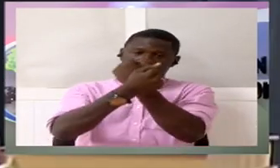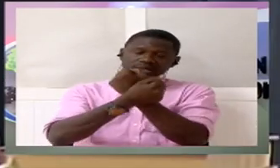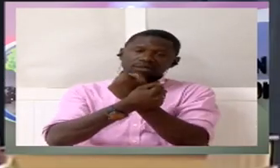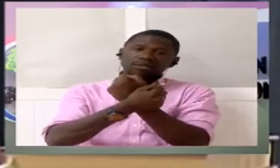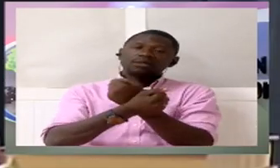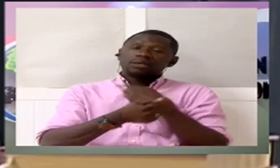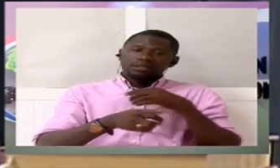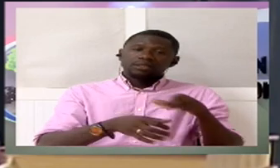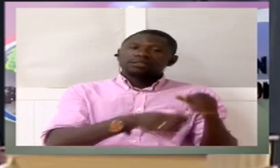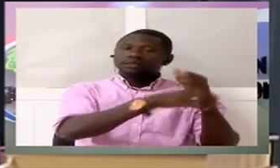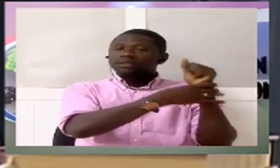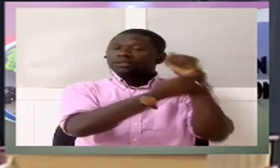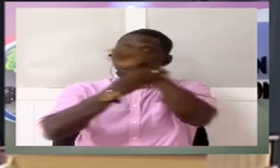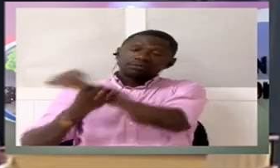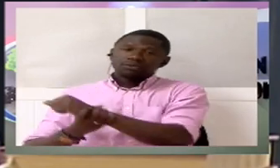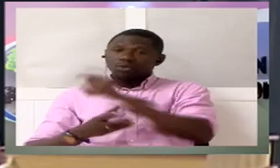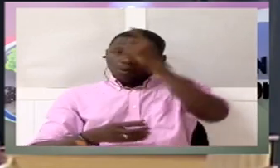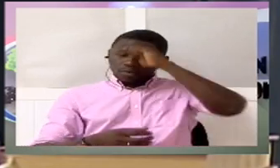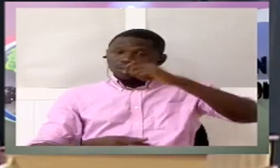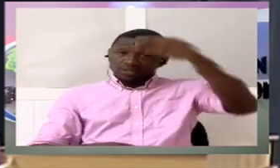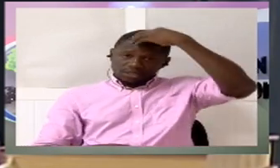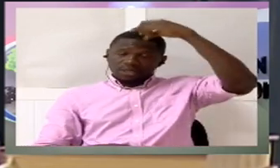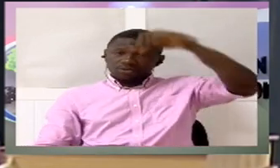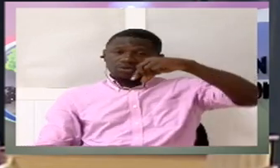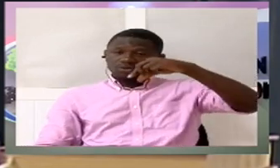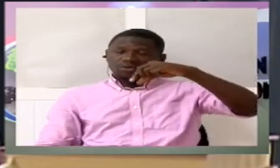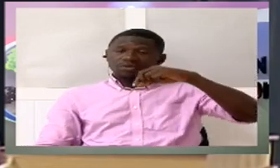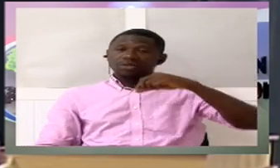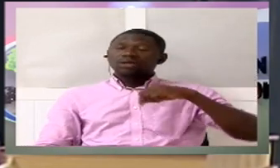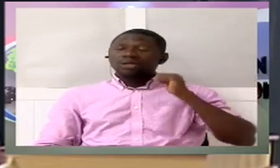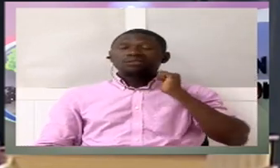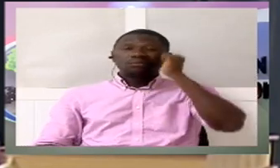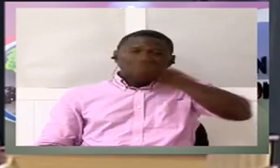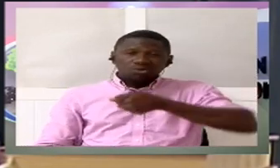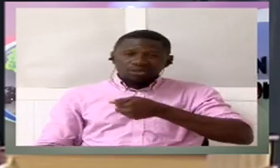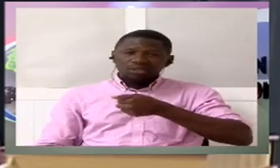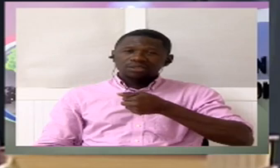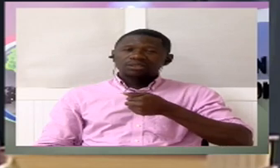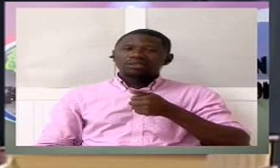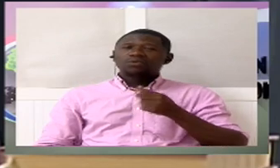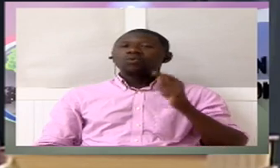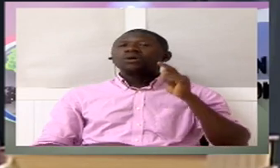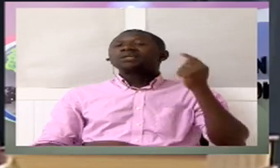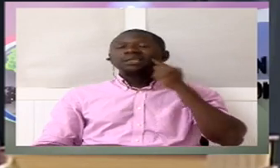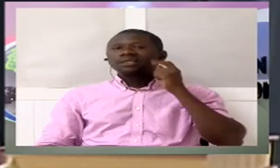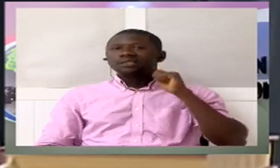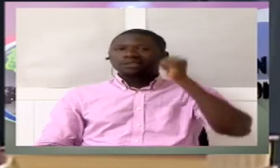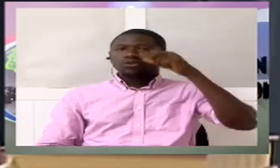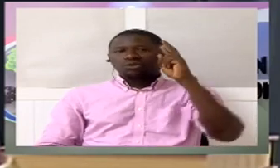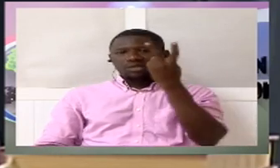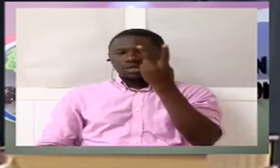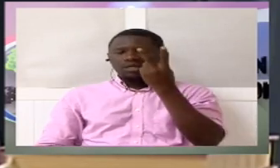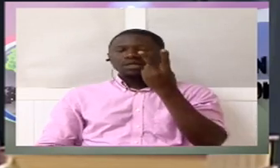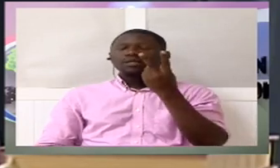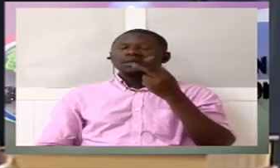police headquarters ayelaje birim fanoketa he was arrested and killing fulanjango ya samba court and taken to the police